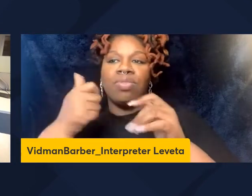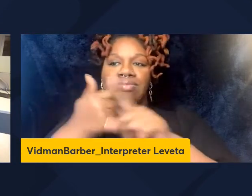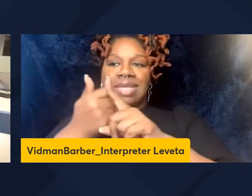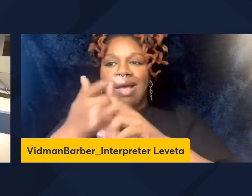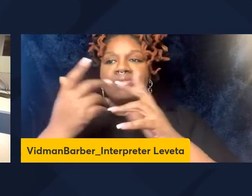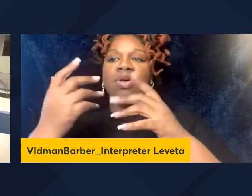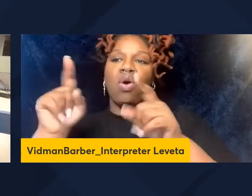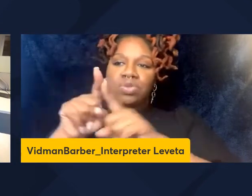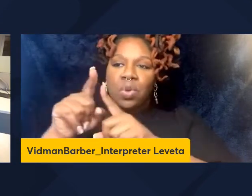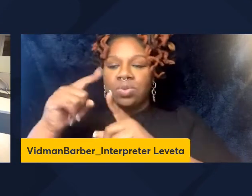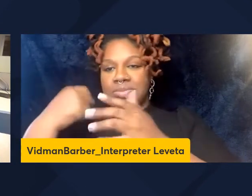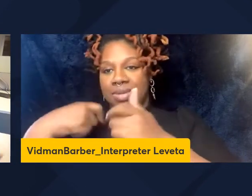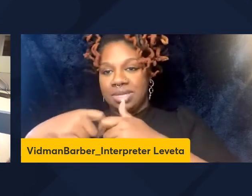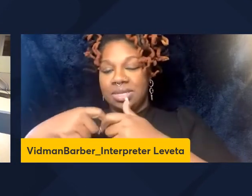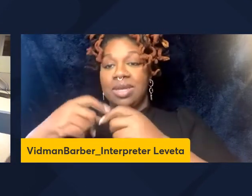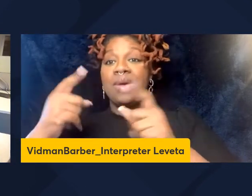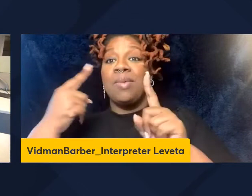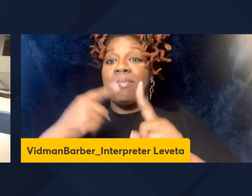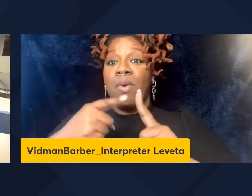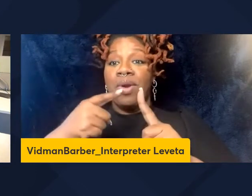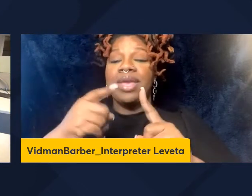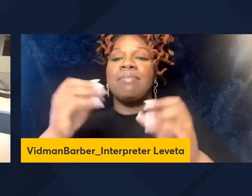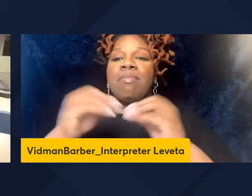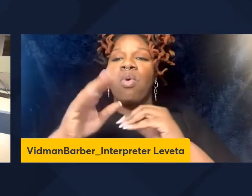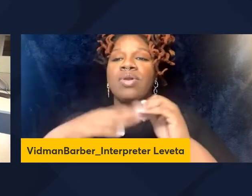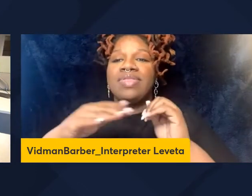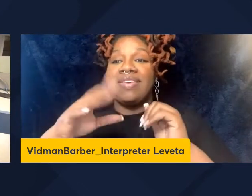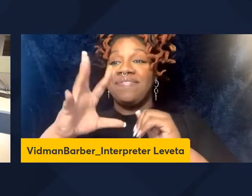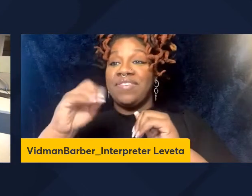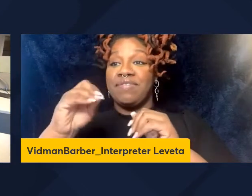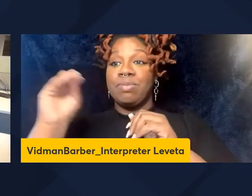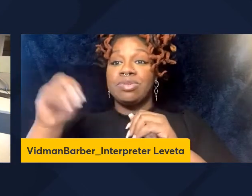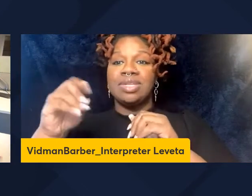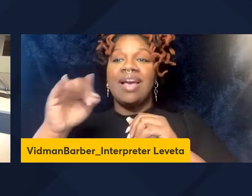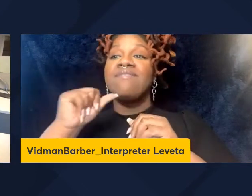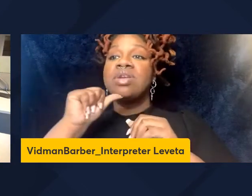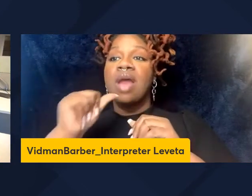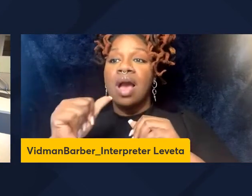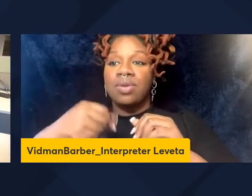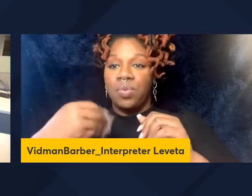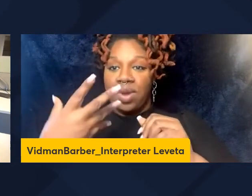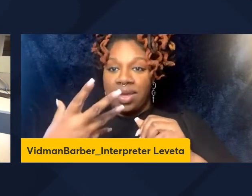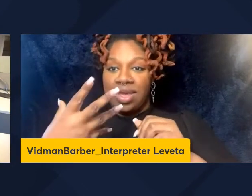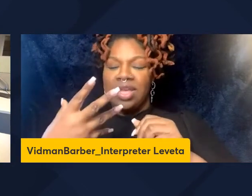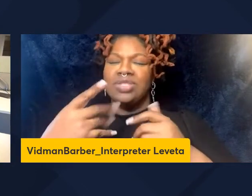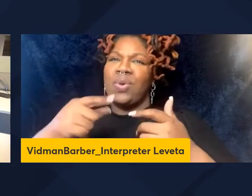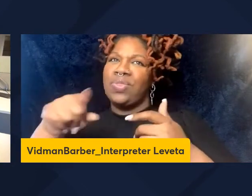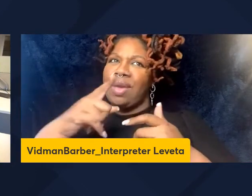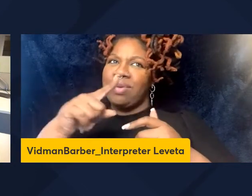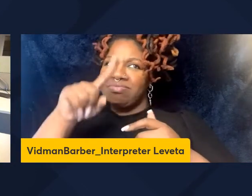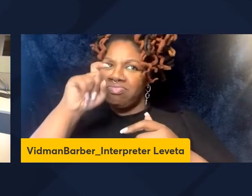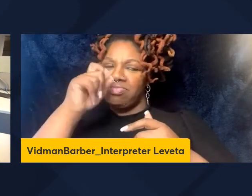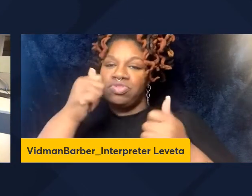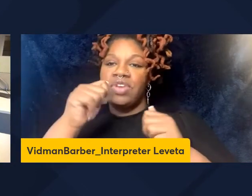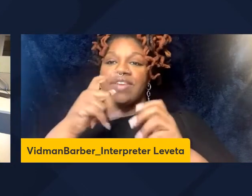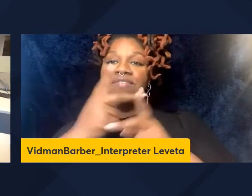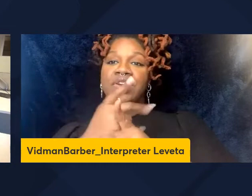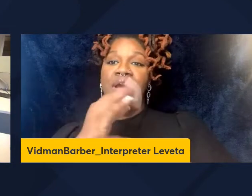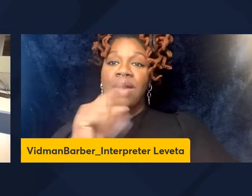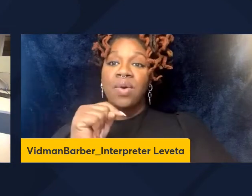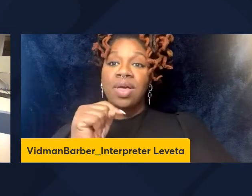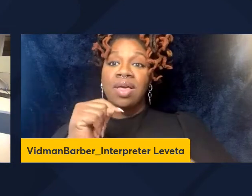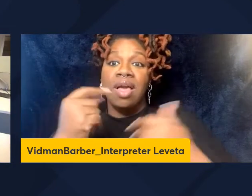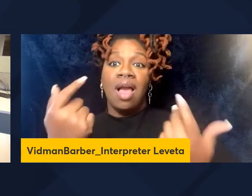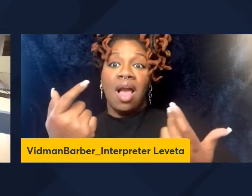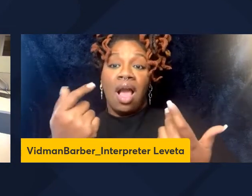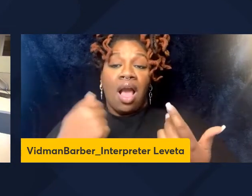more than 50% of non-whites. And so they were trying to figure this out. And I said, well, I did not talk